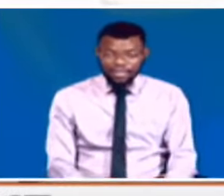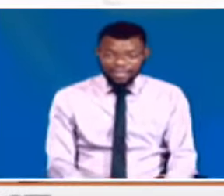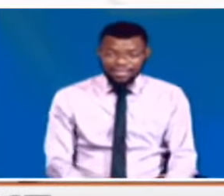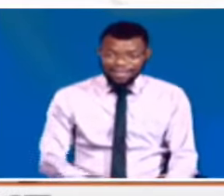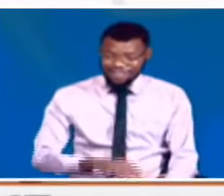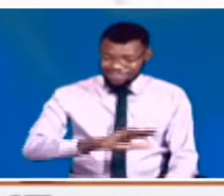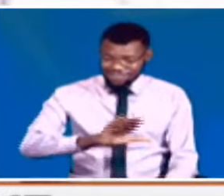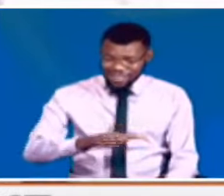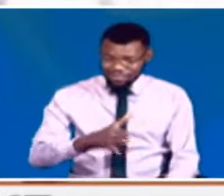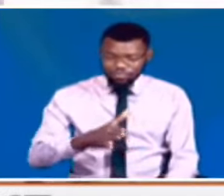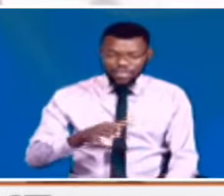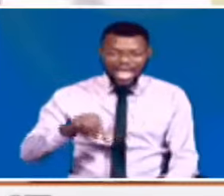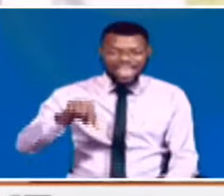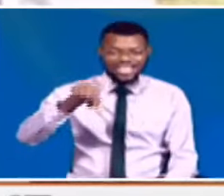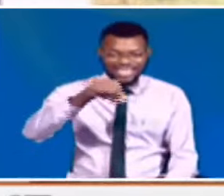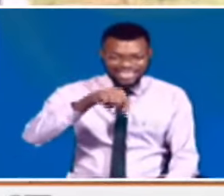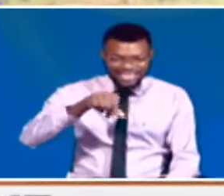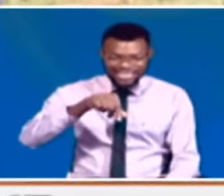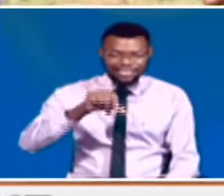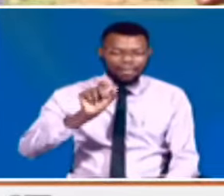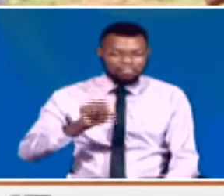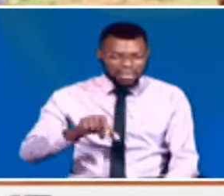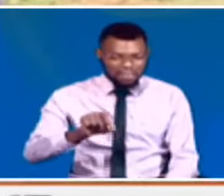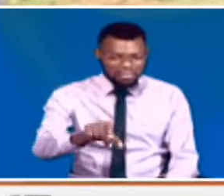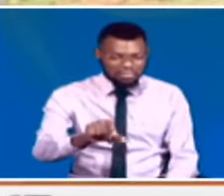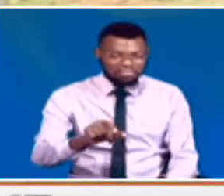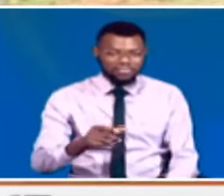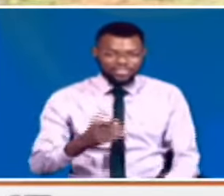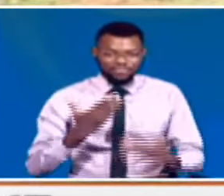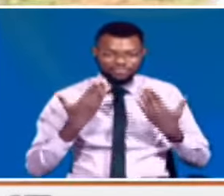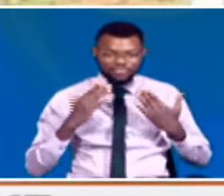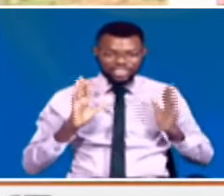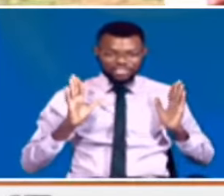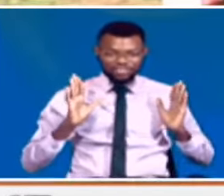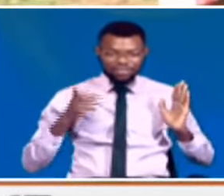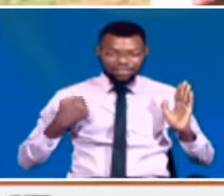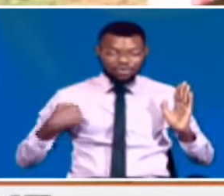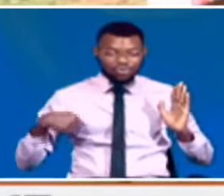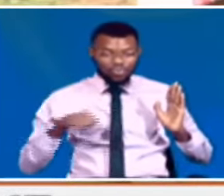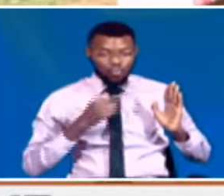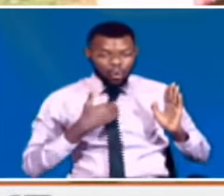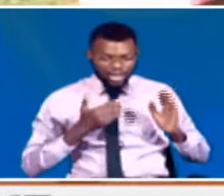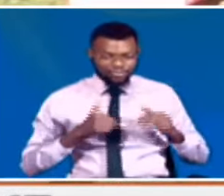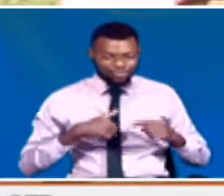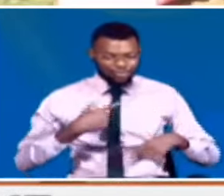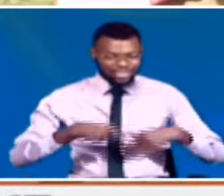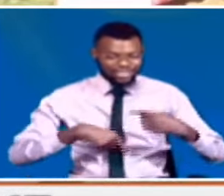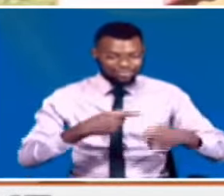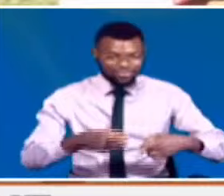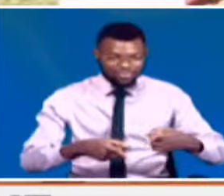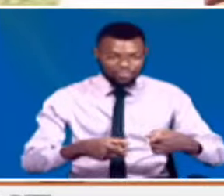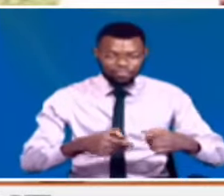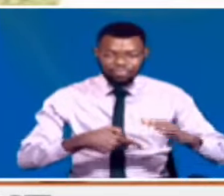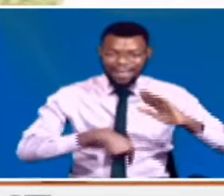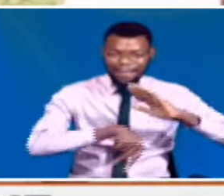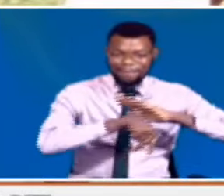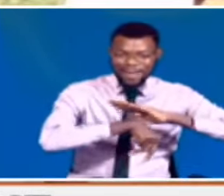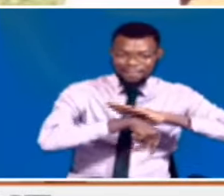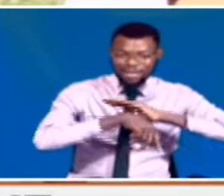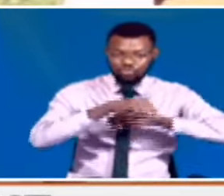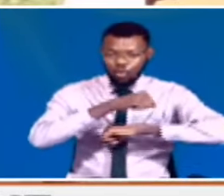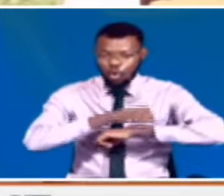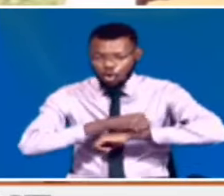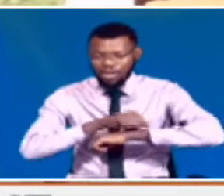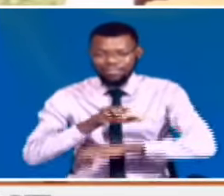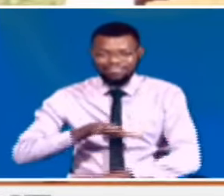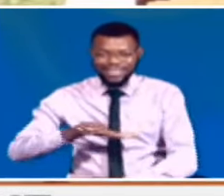seedlings, and we shall keep on planting all our hills, all our primary schools, and any other